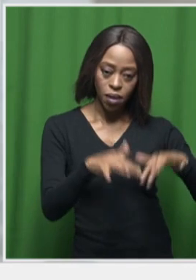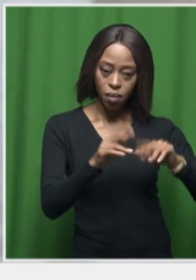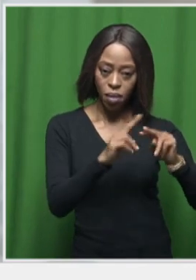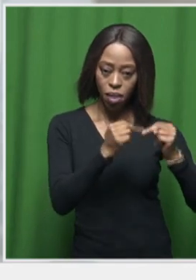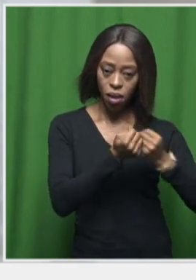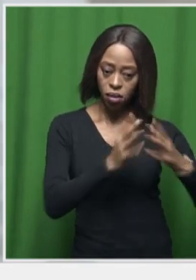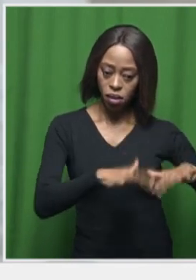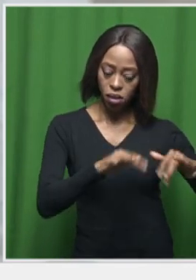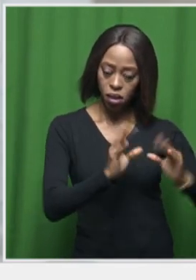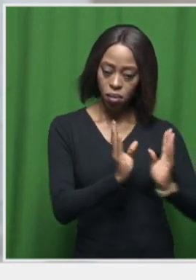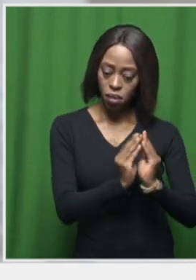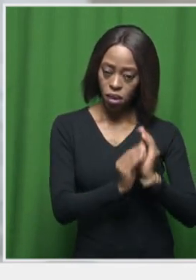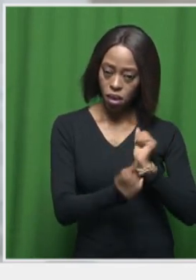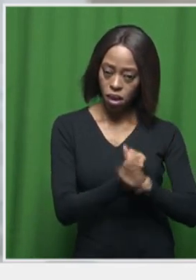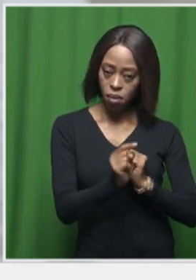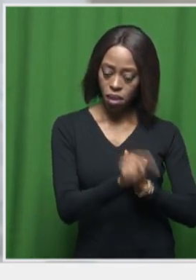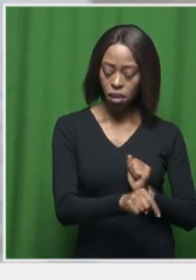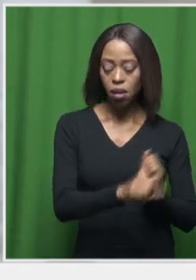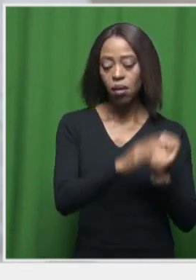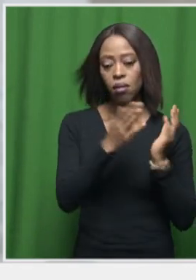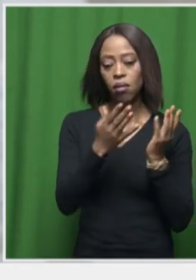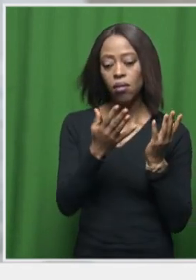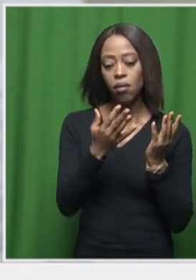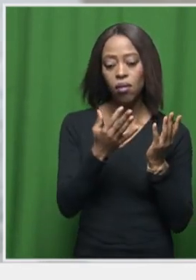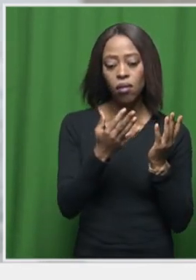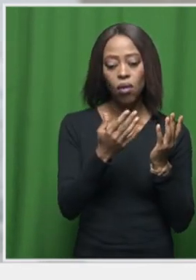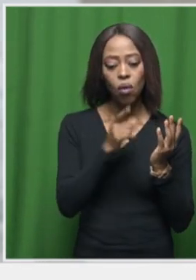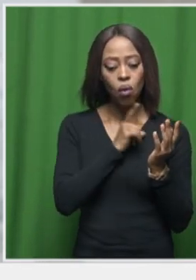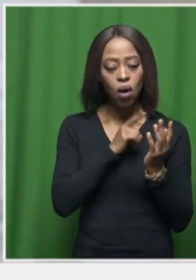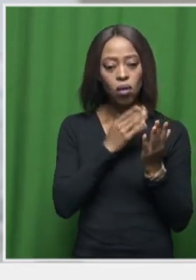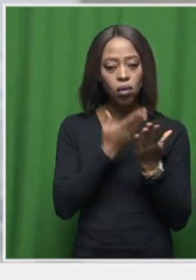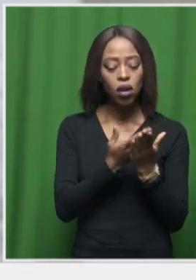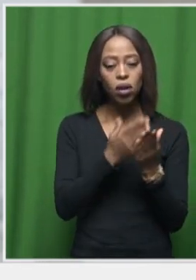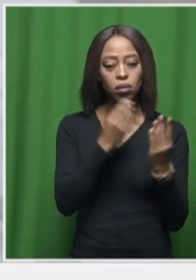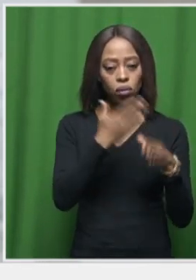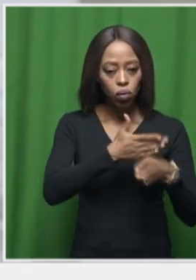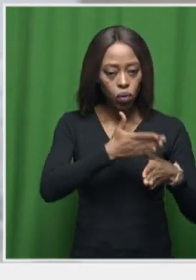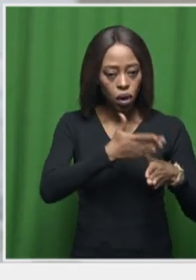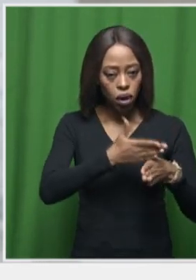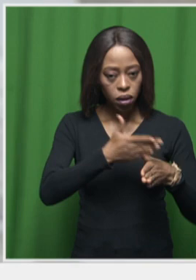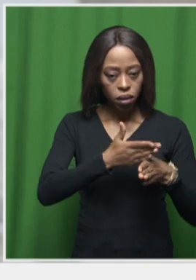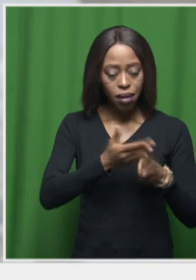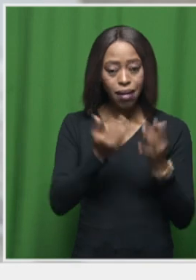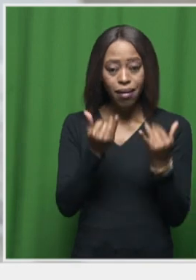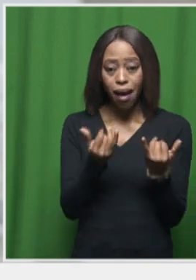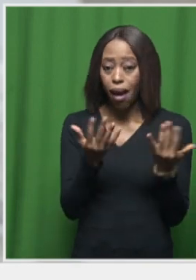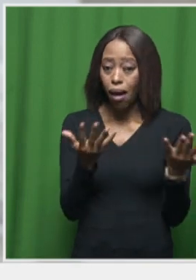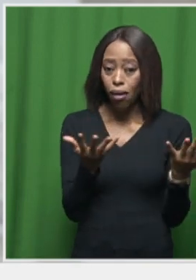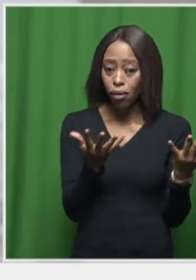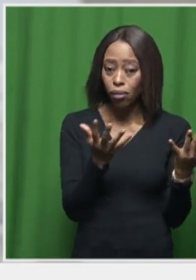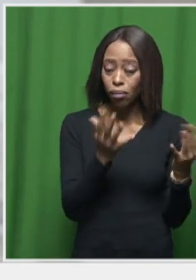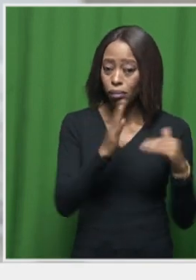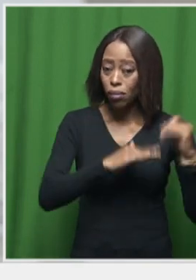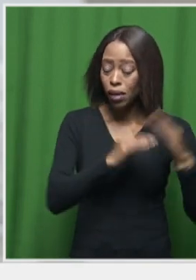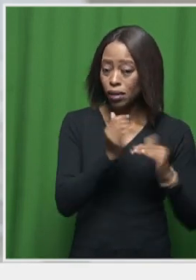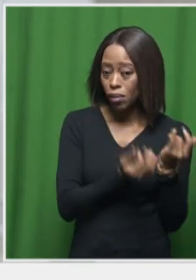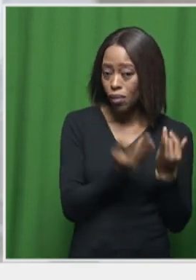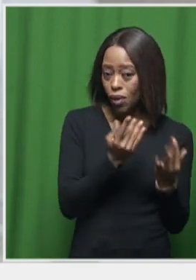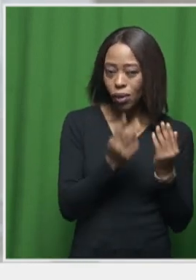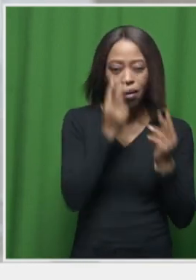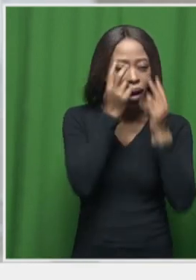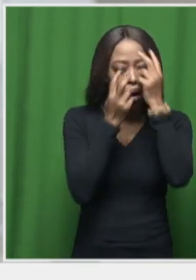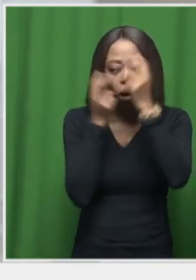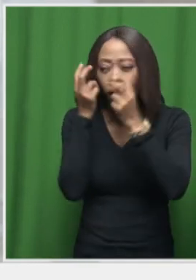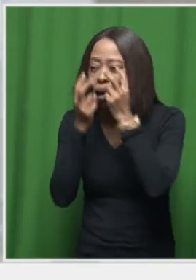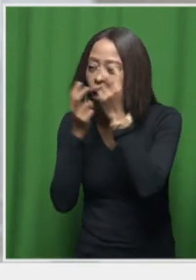Assembly could meet to conduct its business, and because of that we have had to find a place